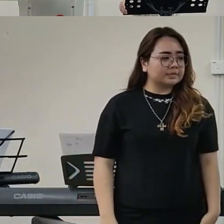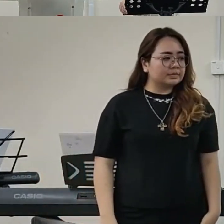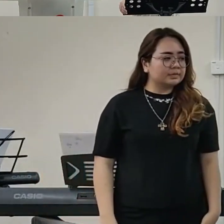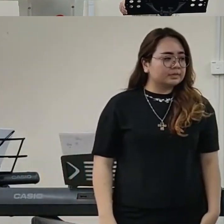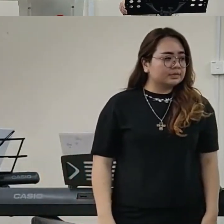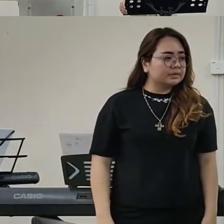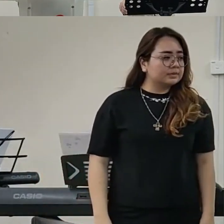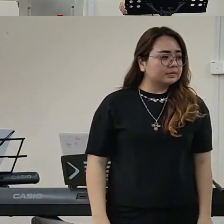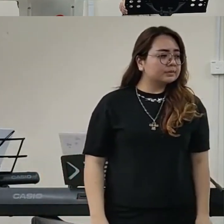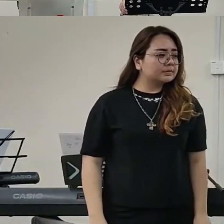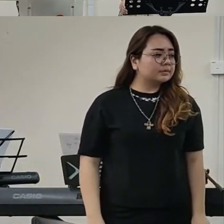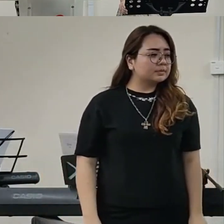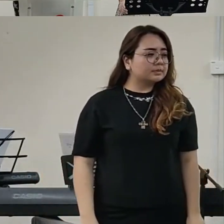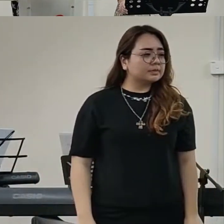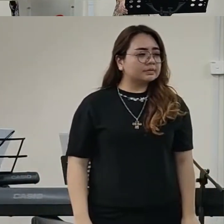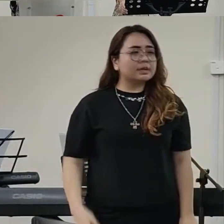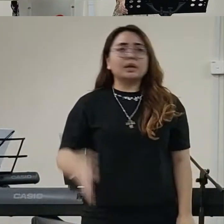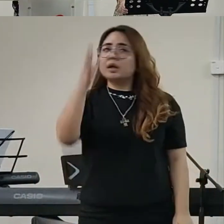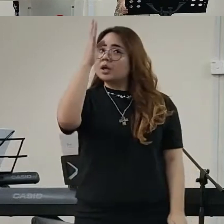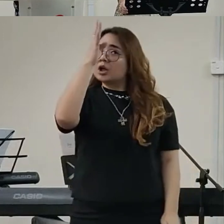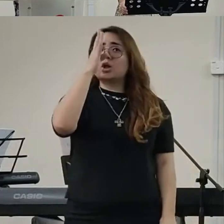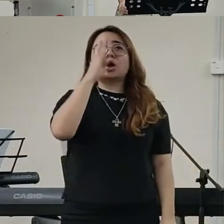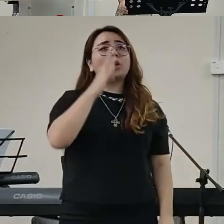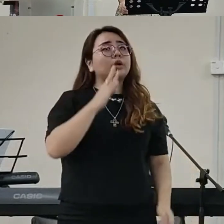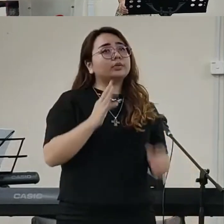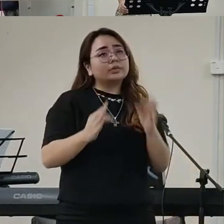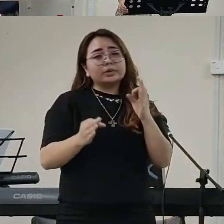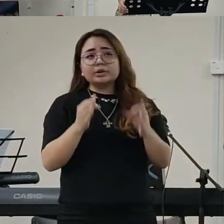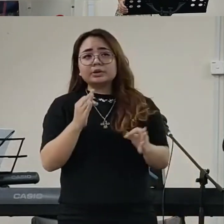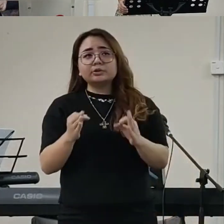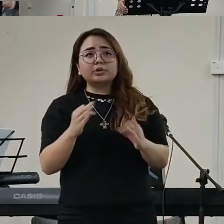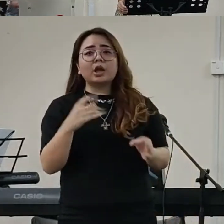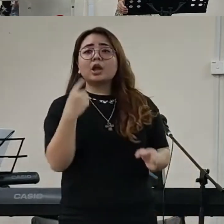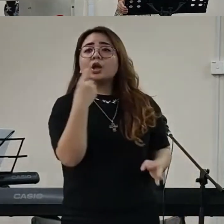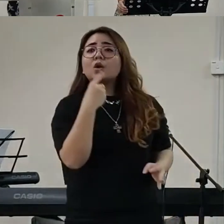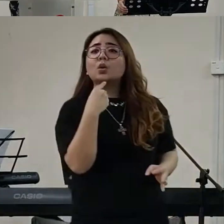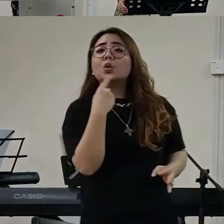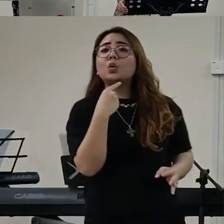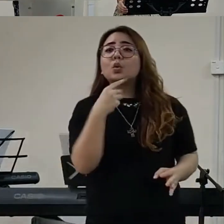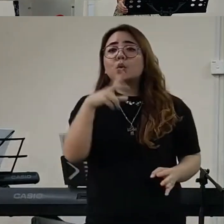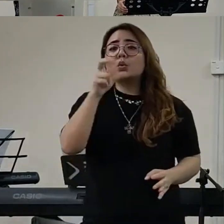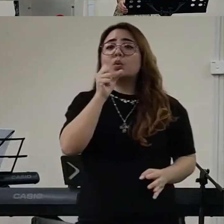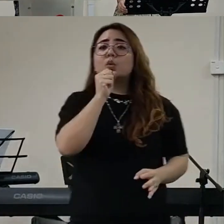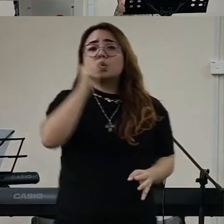preaching over and over again. God's going to judge. Who are the goats and who are the sheep?